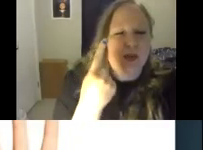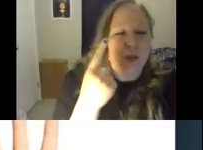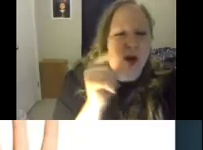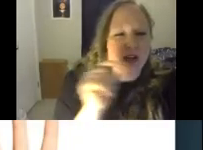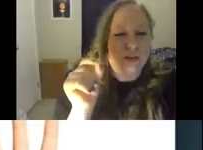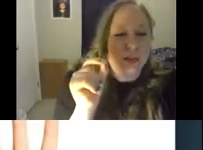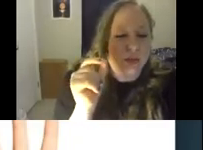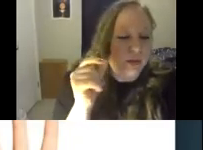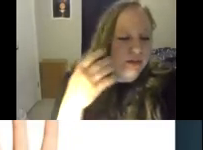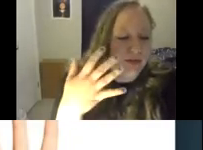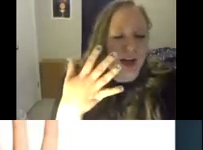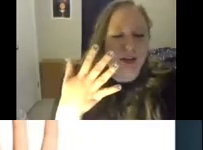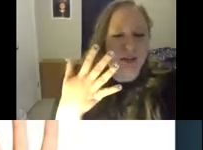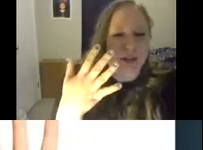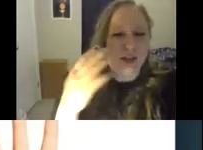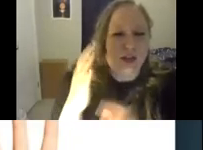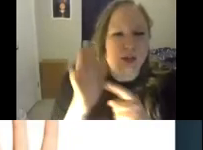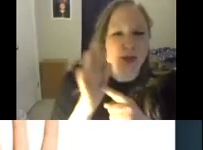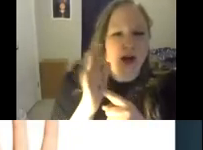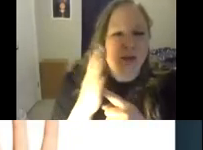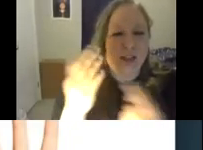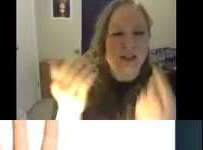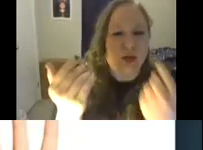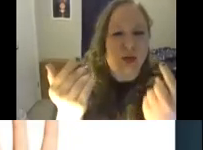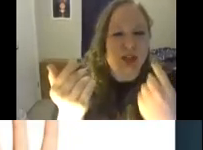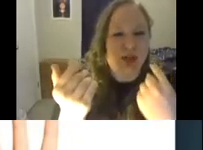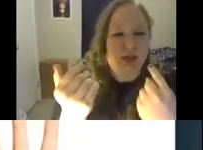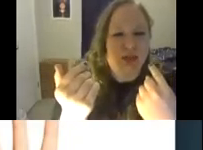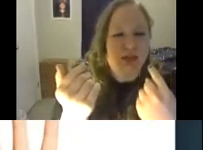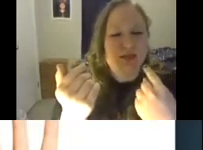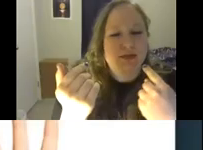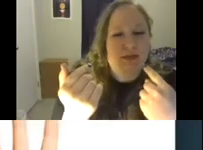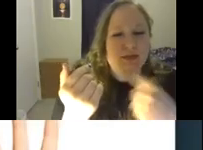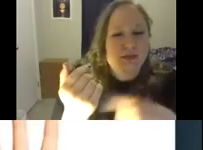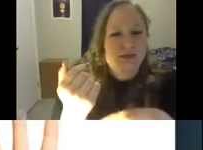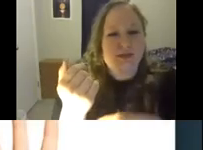It'll be like one through five. Your palm is towards you.